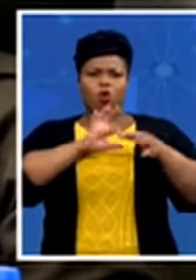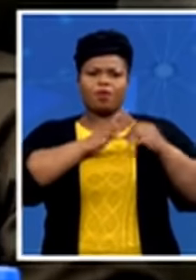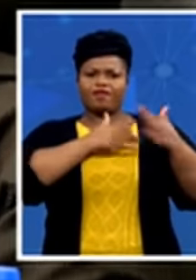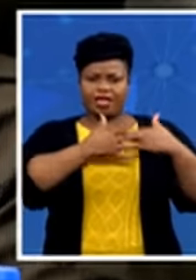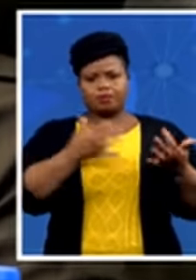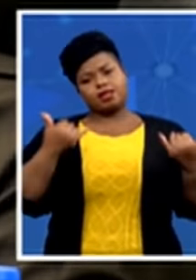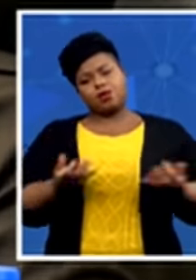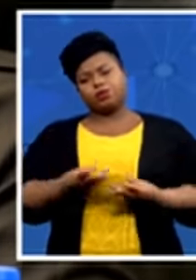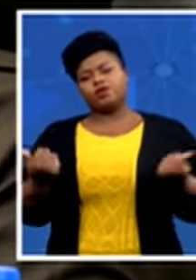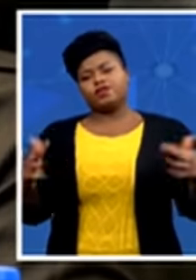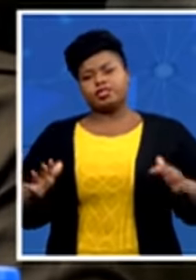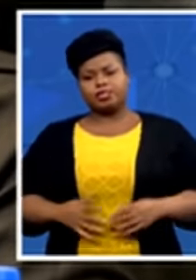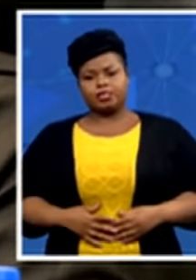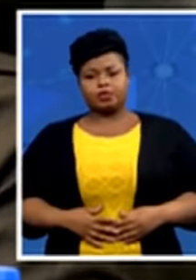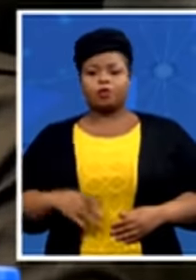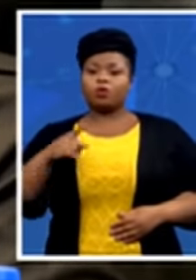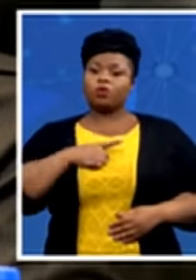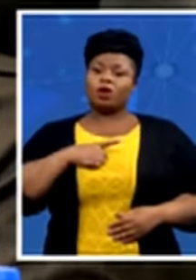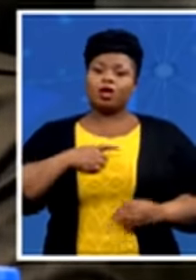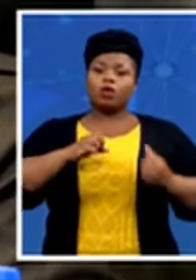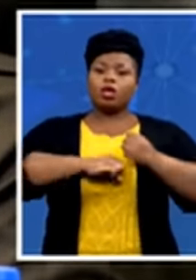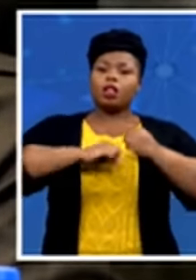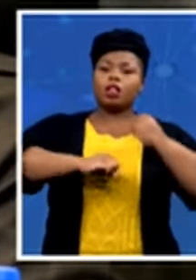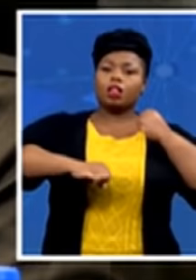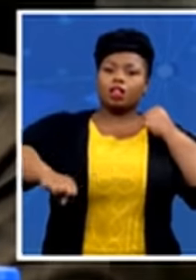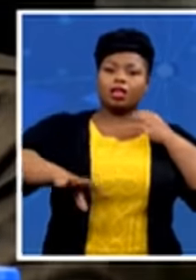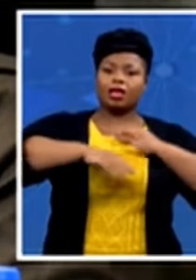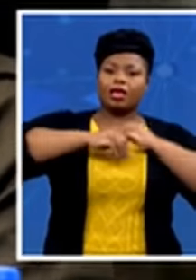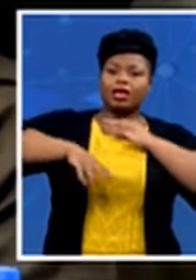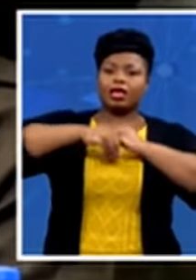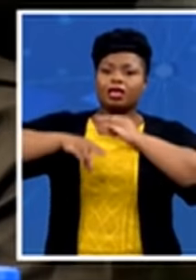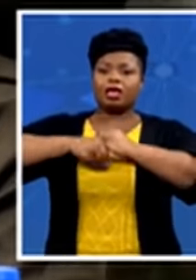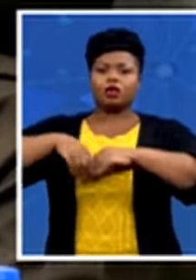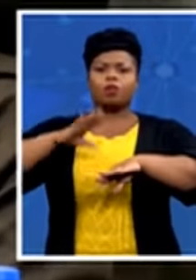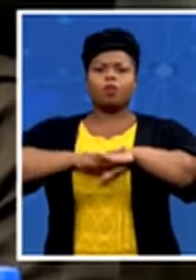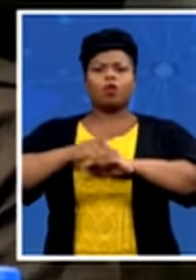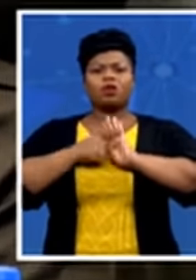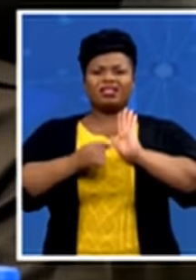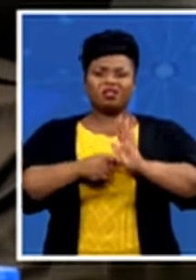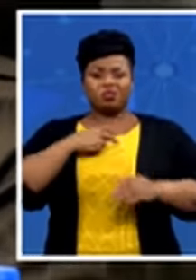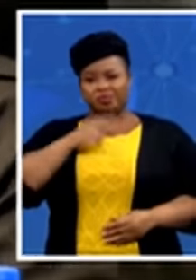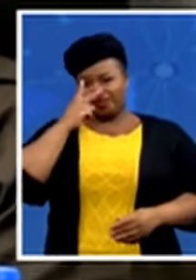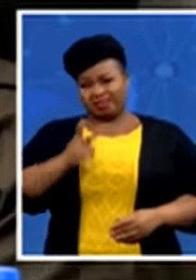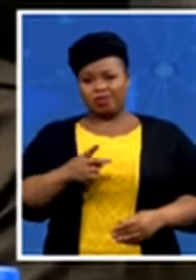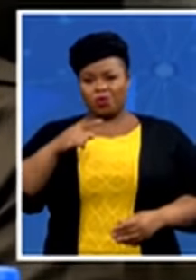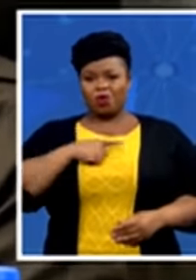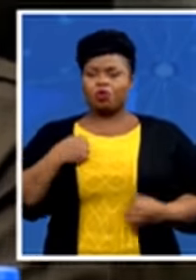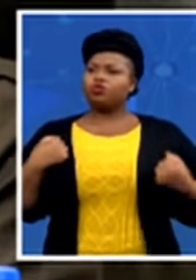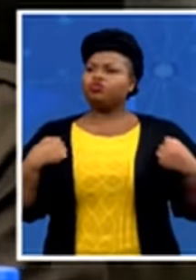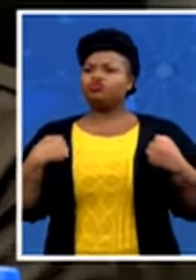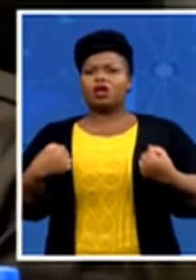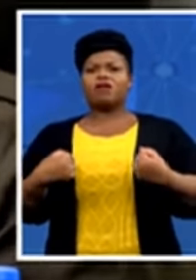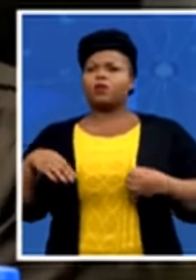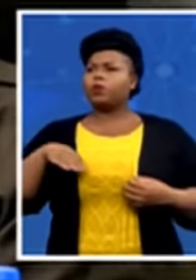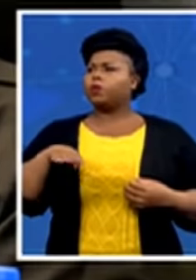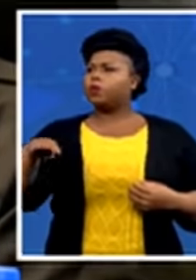extending to March? Because we realize that the problem when you drive around and your driver's license have expired is